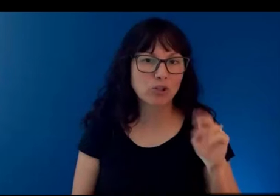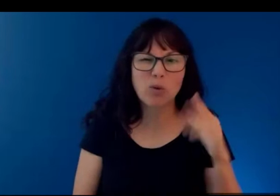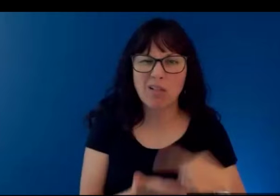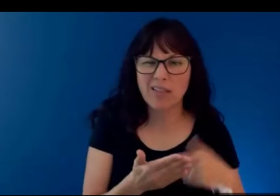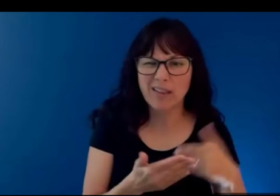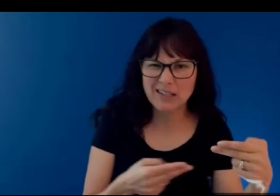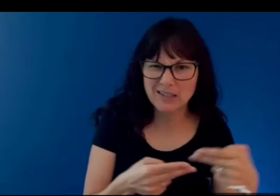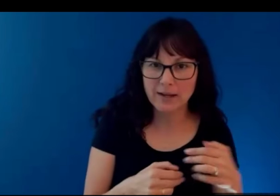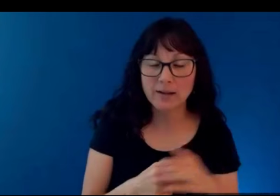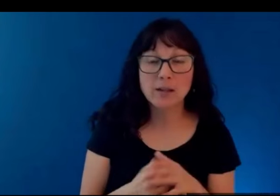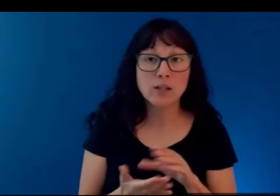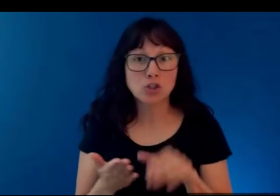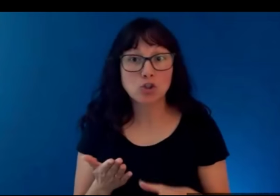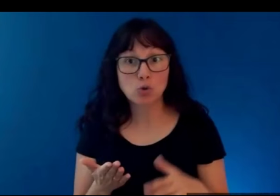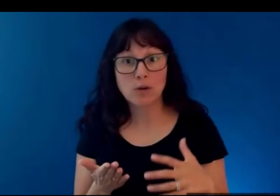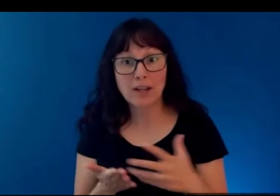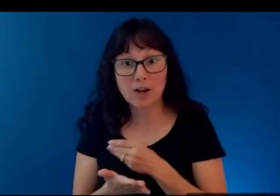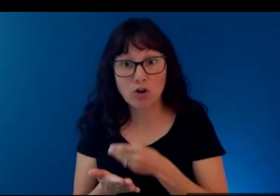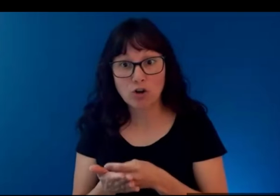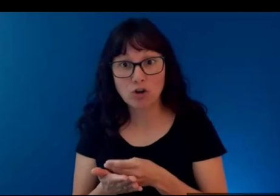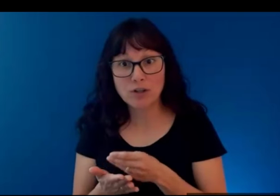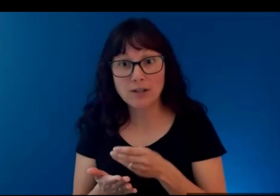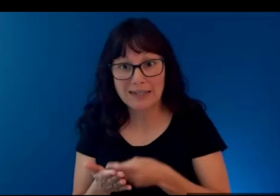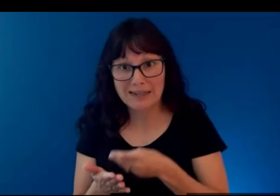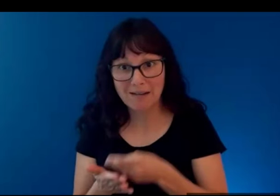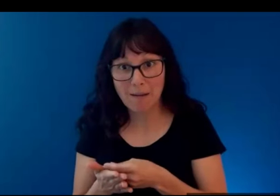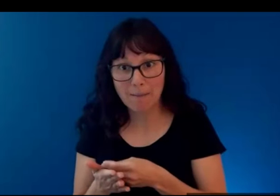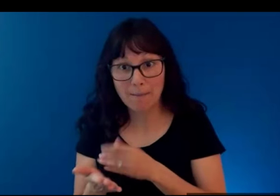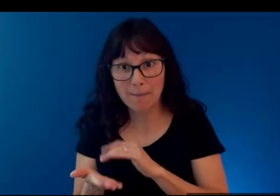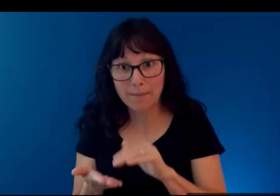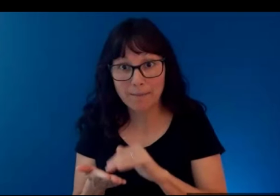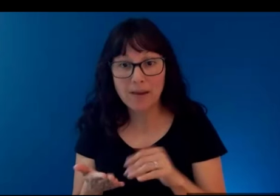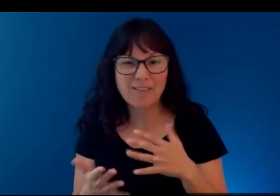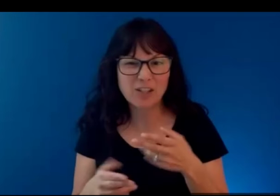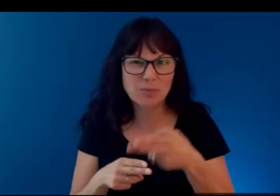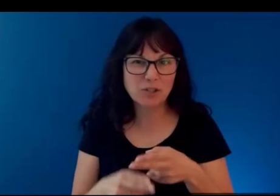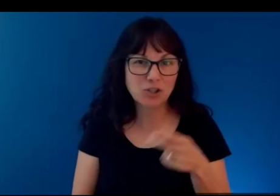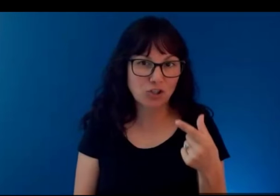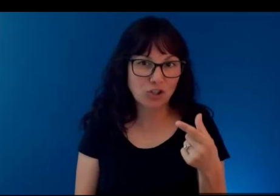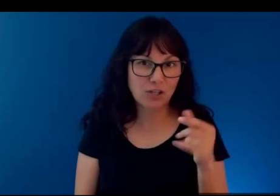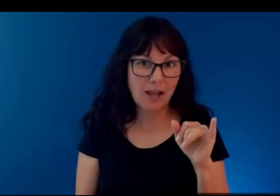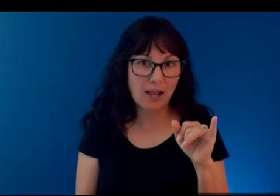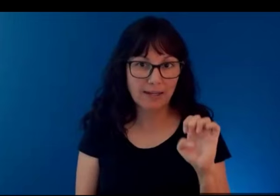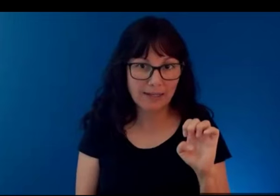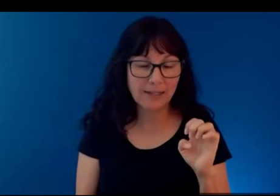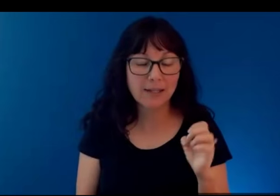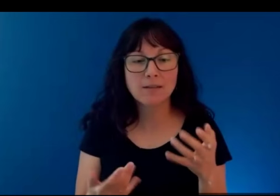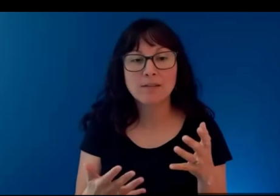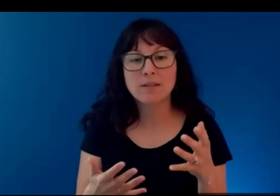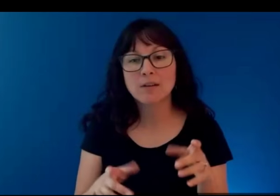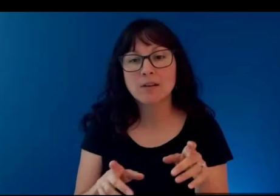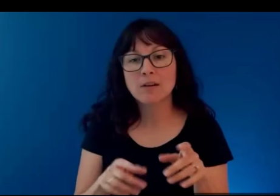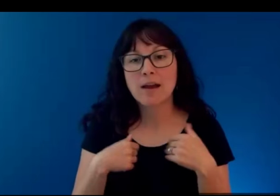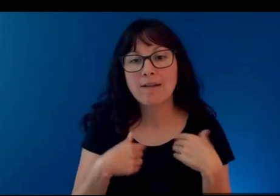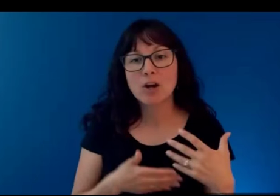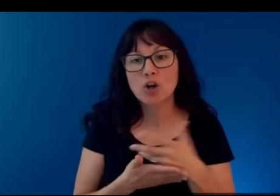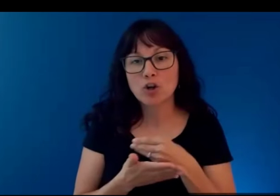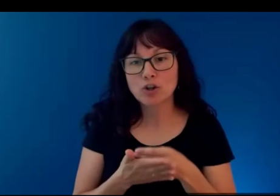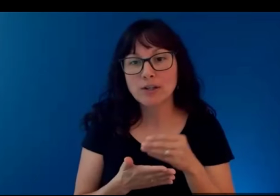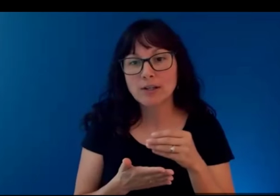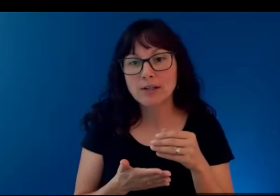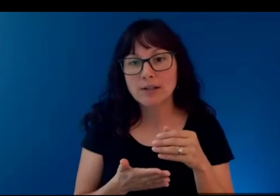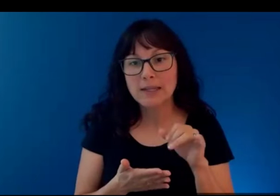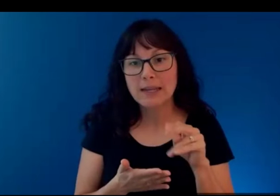slide. The student earned income exclusion, I mentioned the GIE. There's also the earned income exclusion,